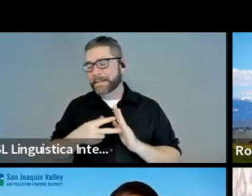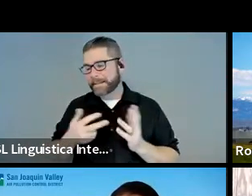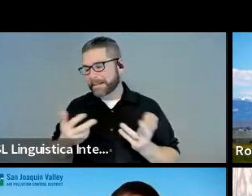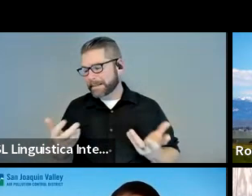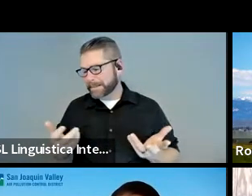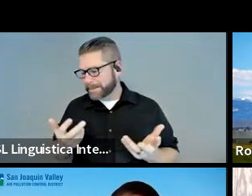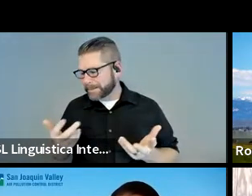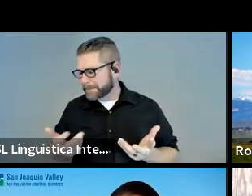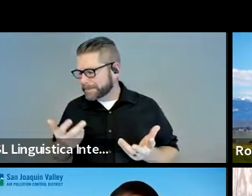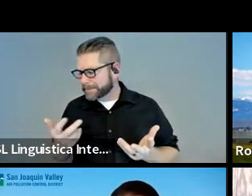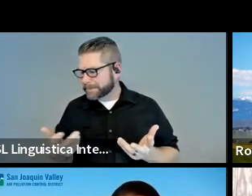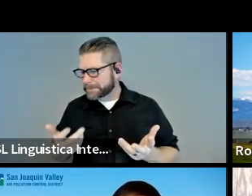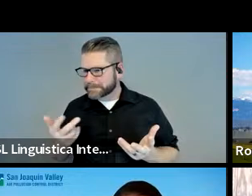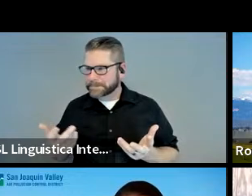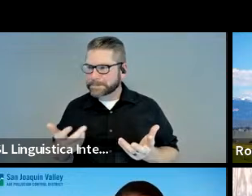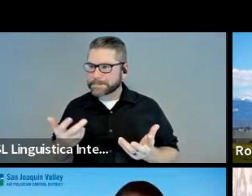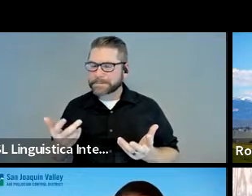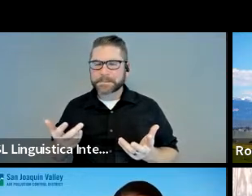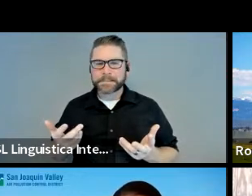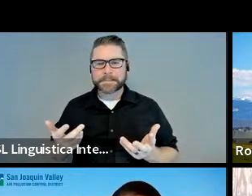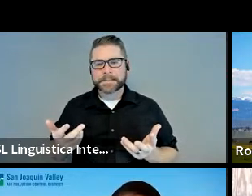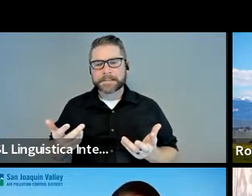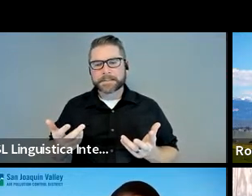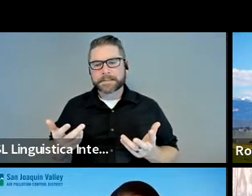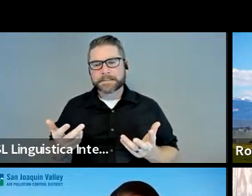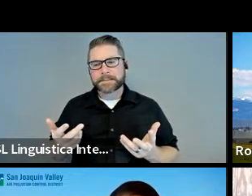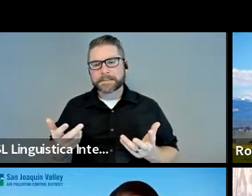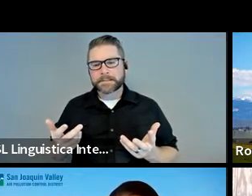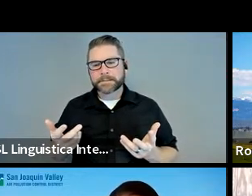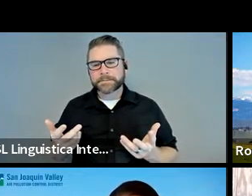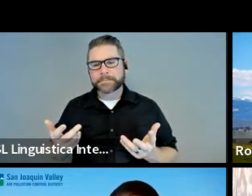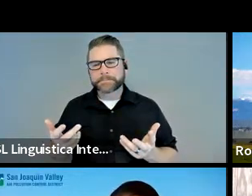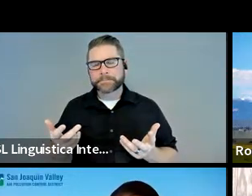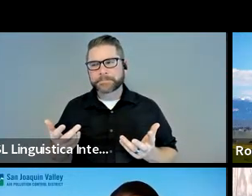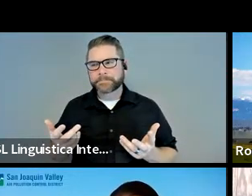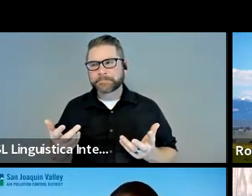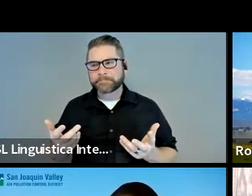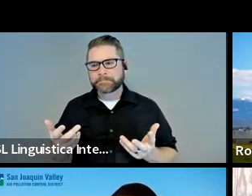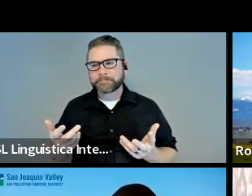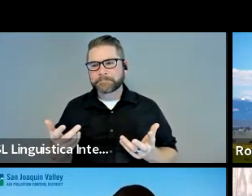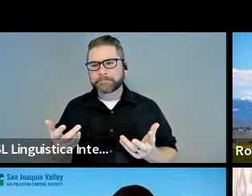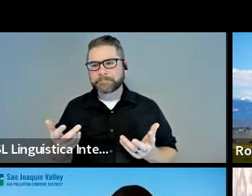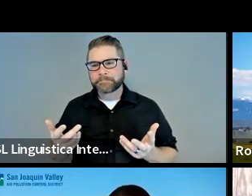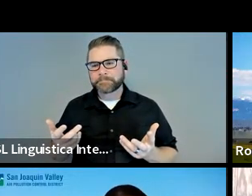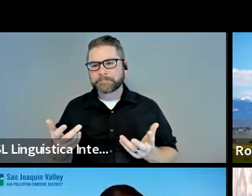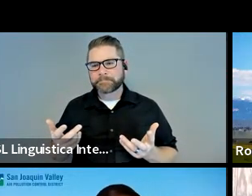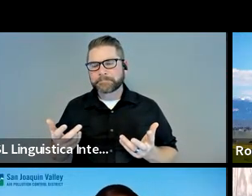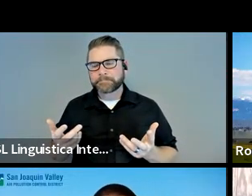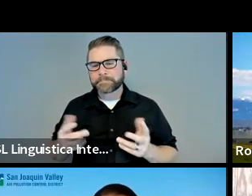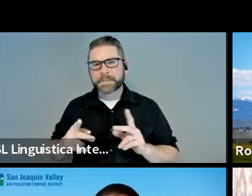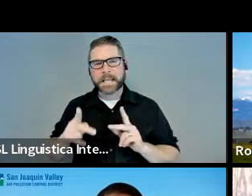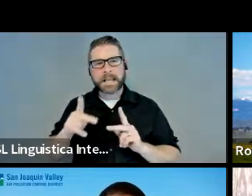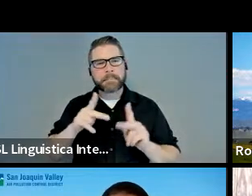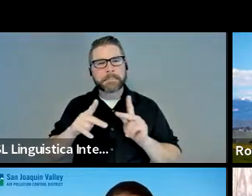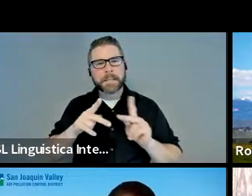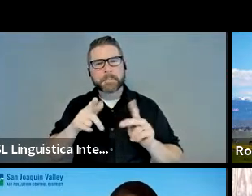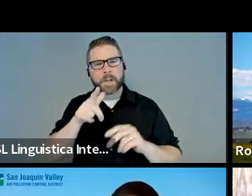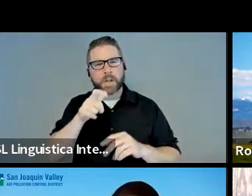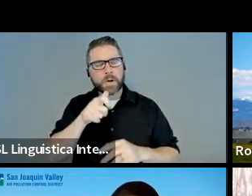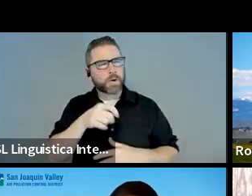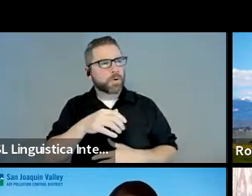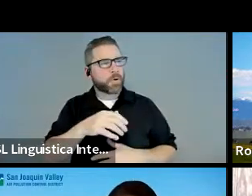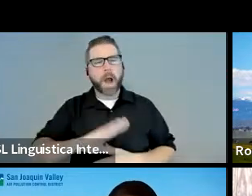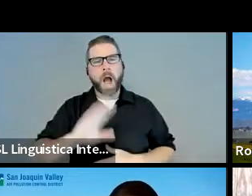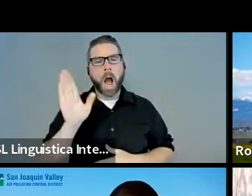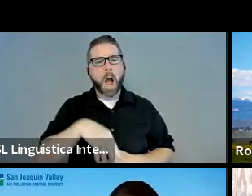who have opportunity to take a don't take things for granted. You know what I mean? That are not able